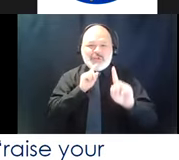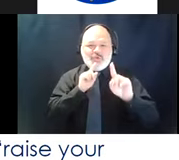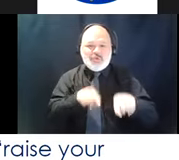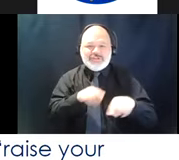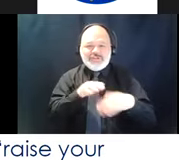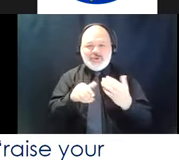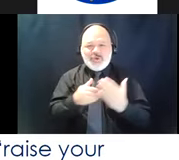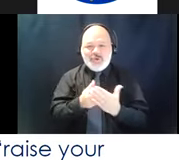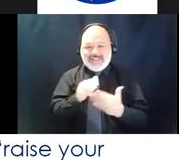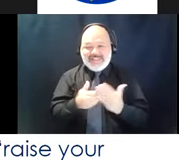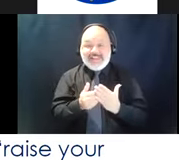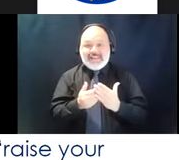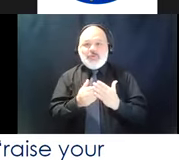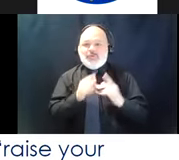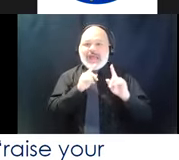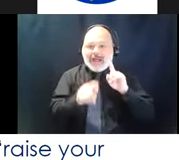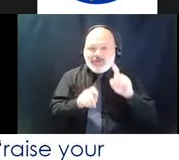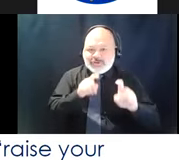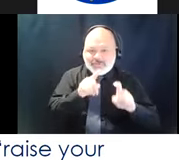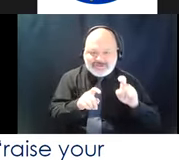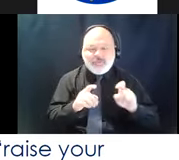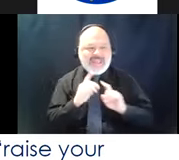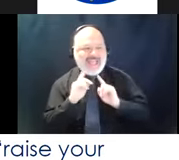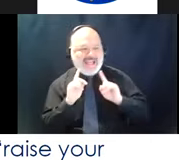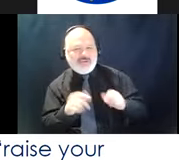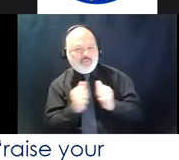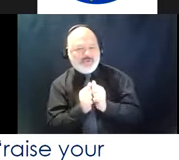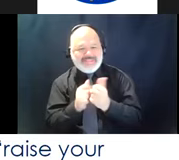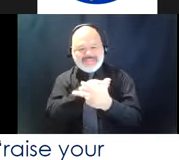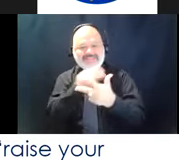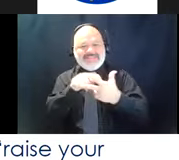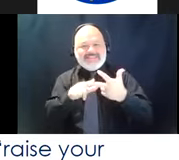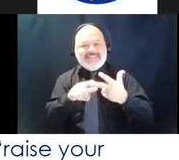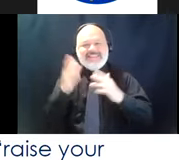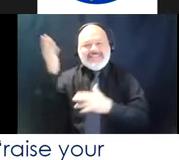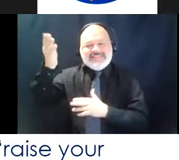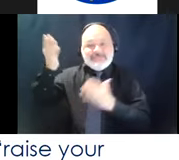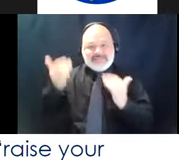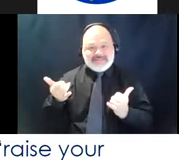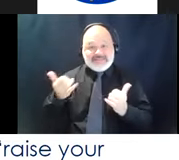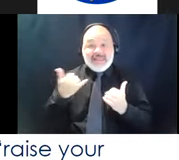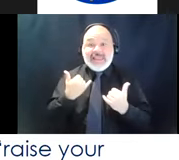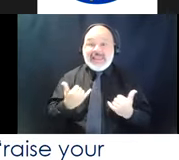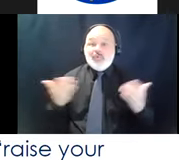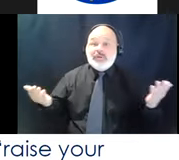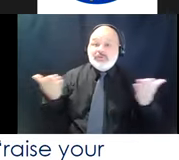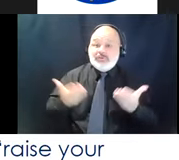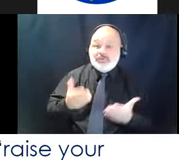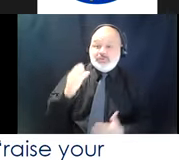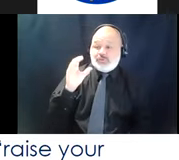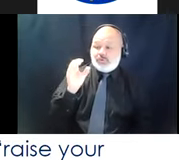end we'll address as many as we can with our speakers. And at this time, I'd like to introduce Connie.